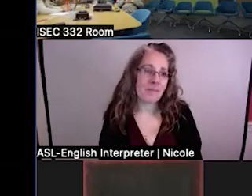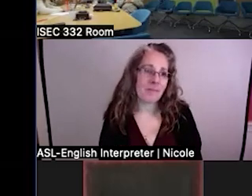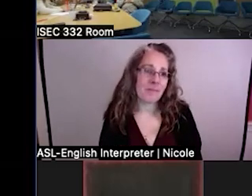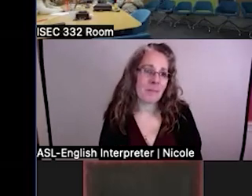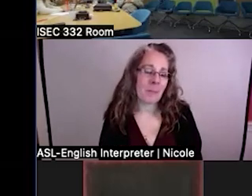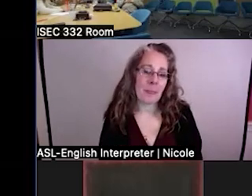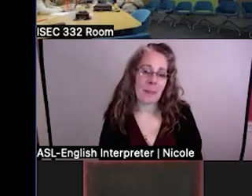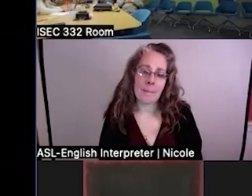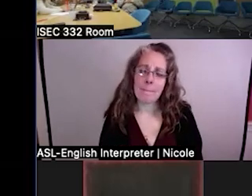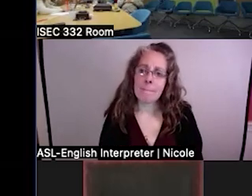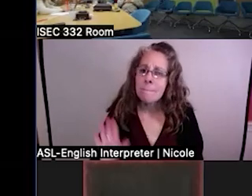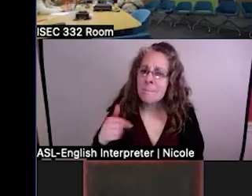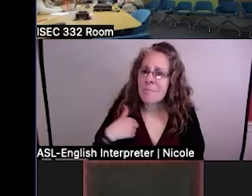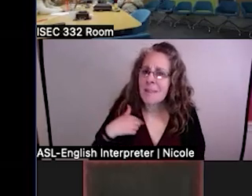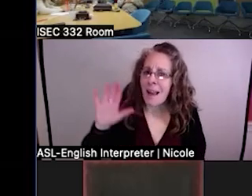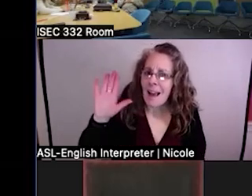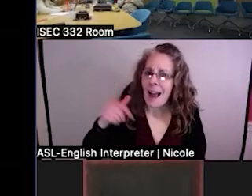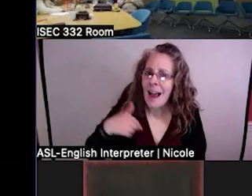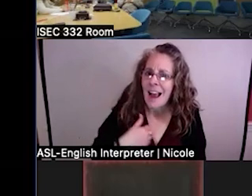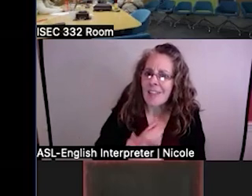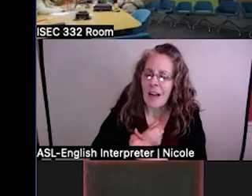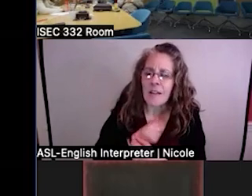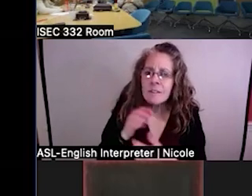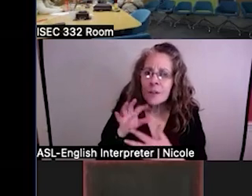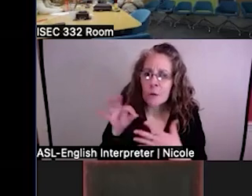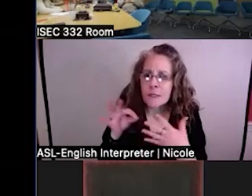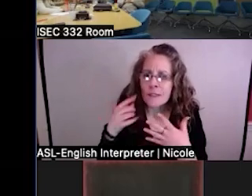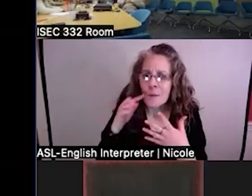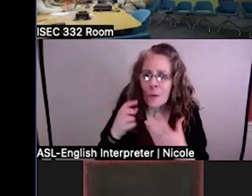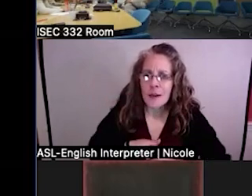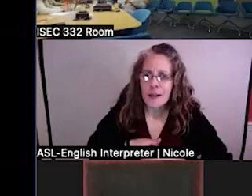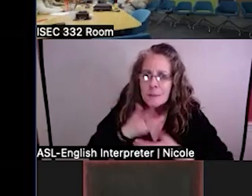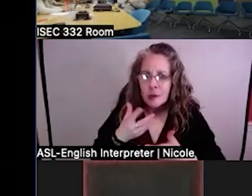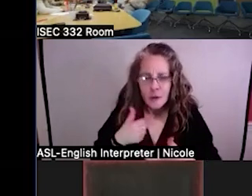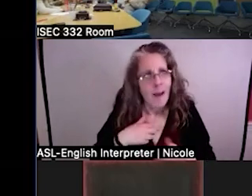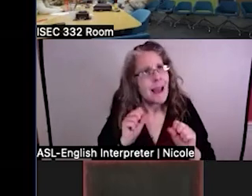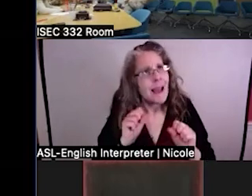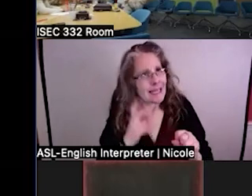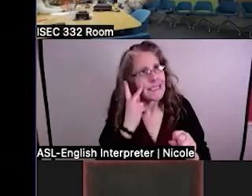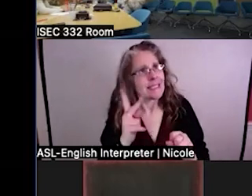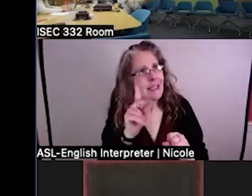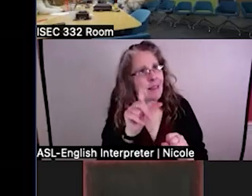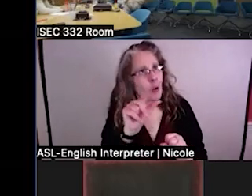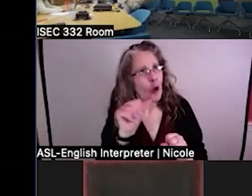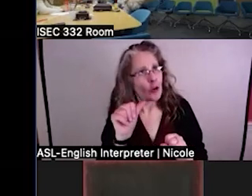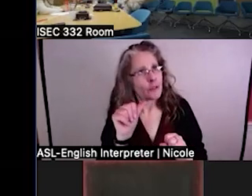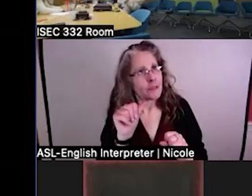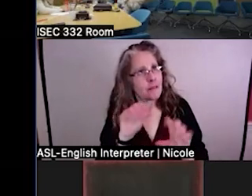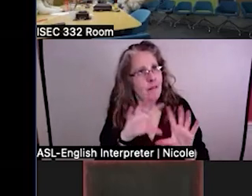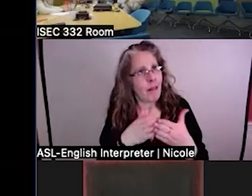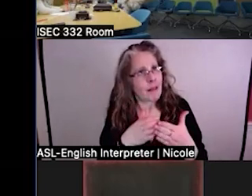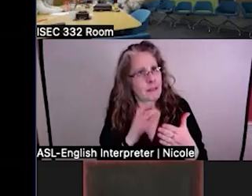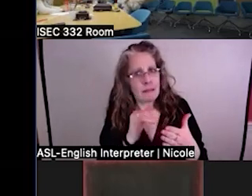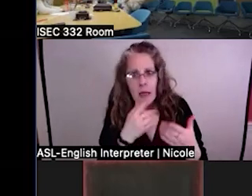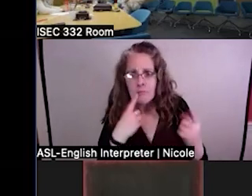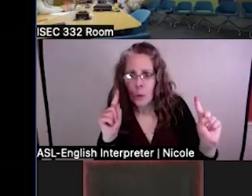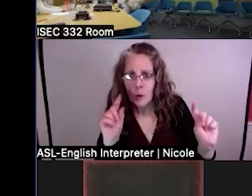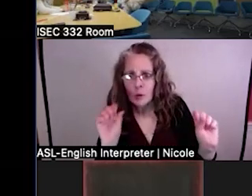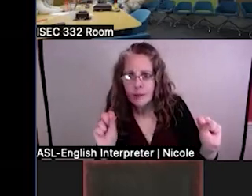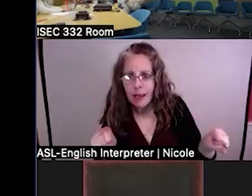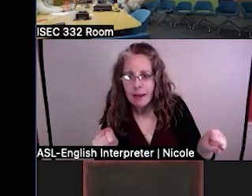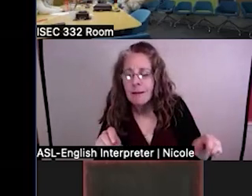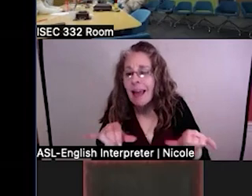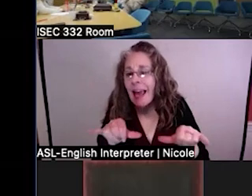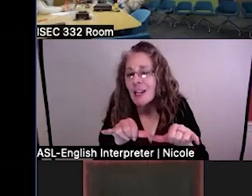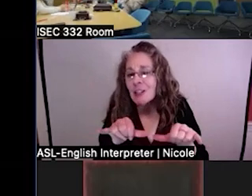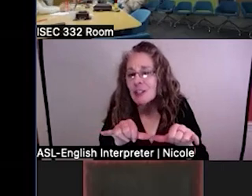I love the idea of choices for expression, and I can see how in a liberal arts class that works really well. I struggle in an engineering